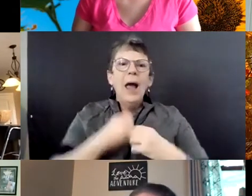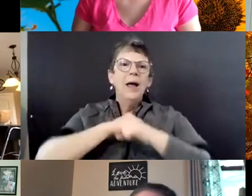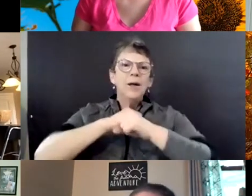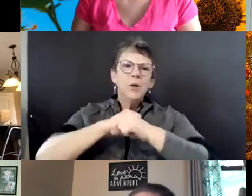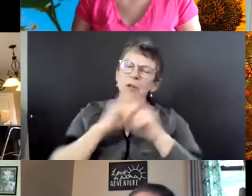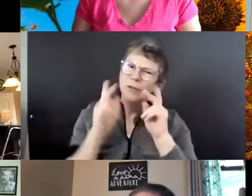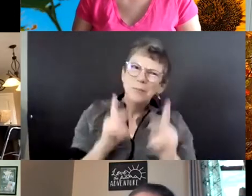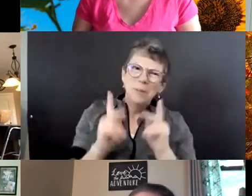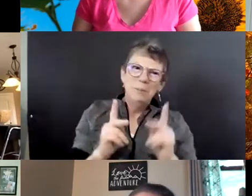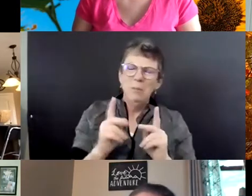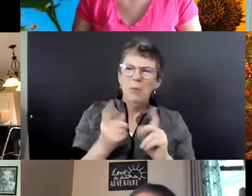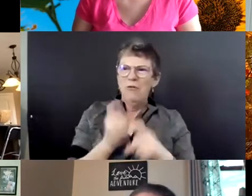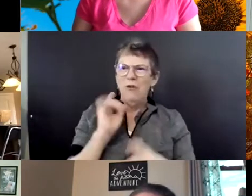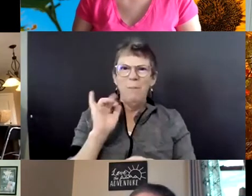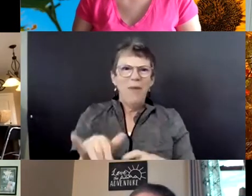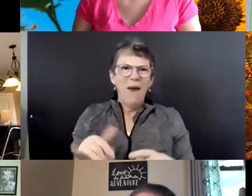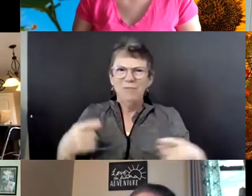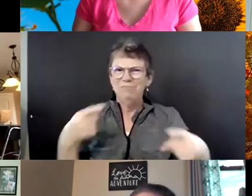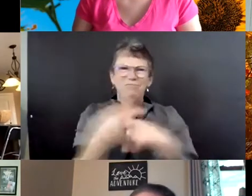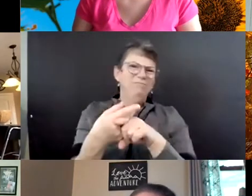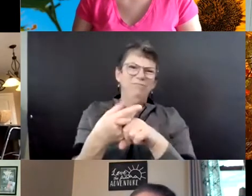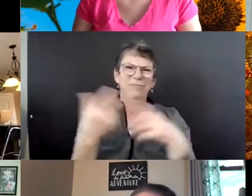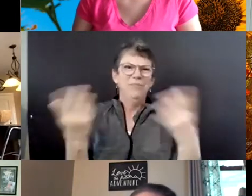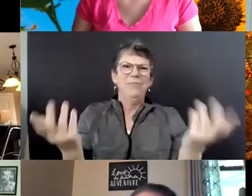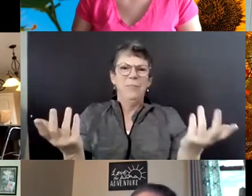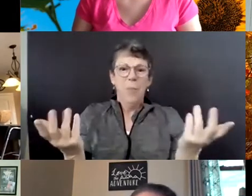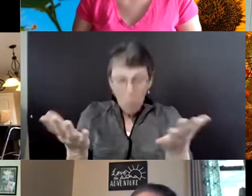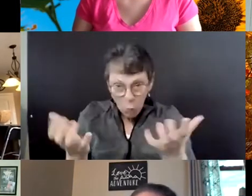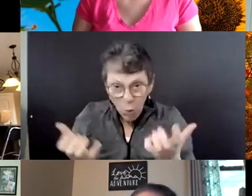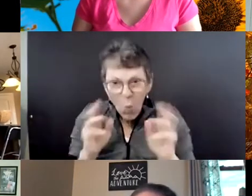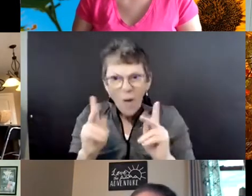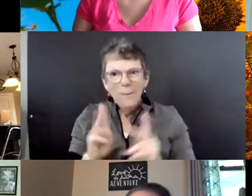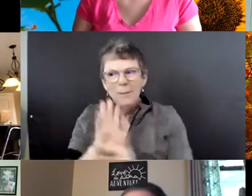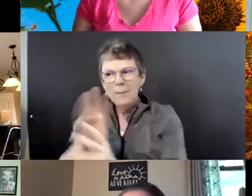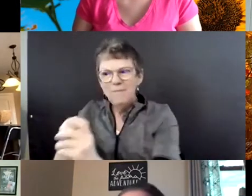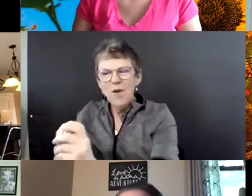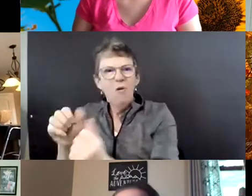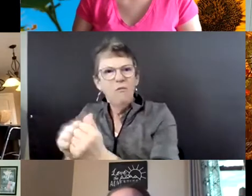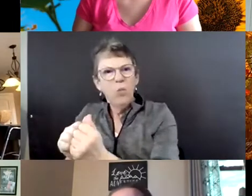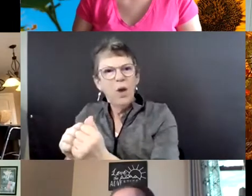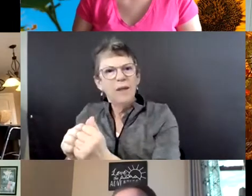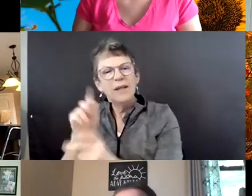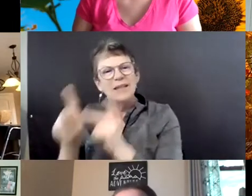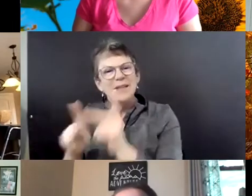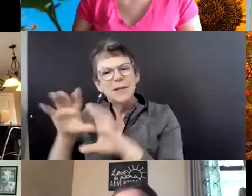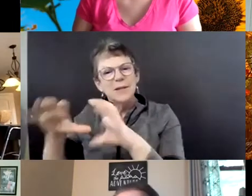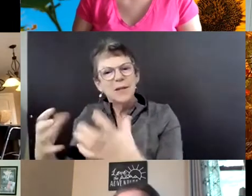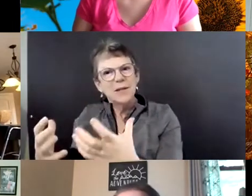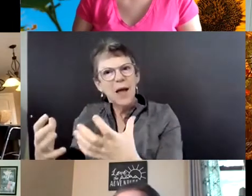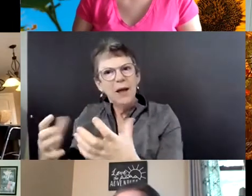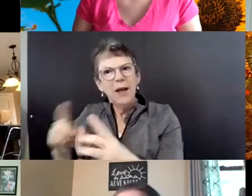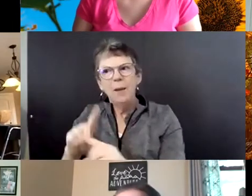productive and participants in society. But when there is that